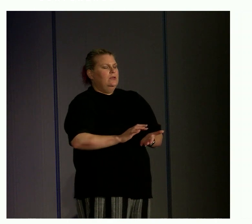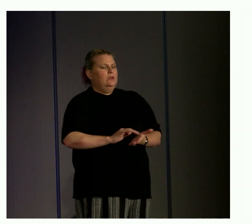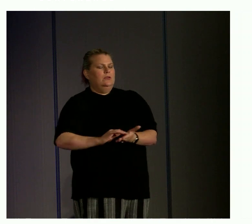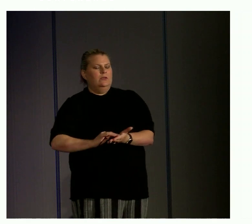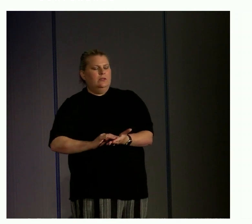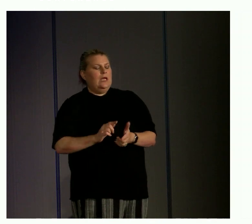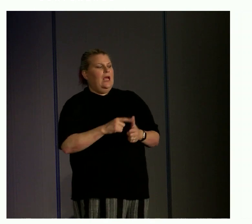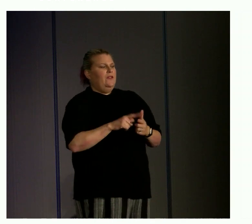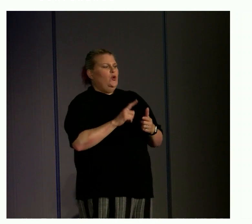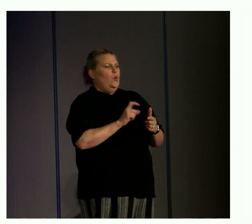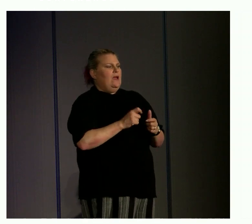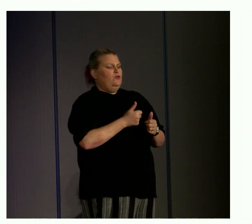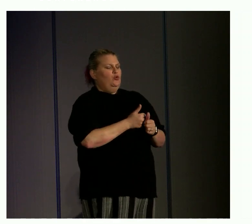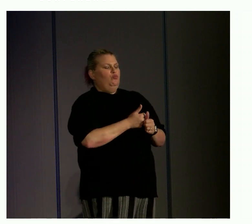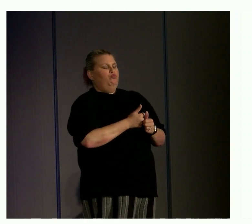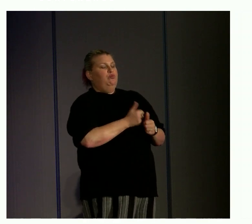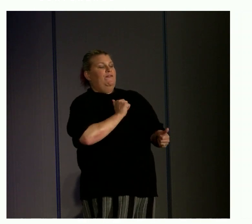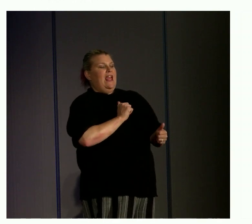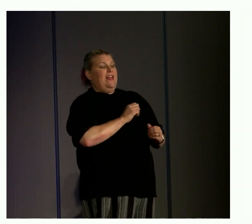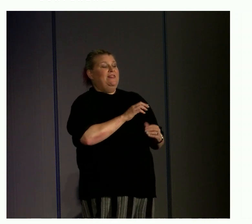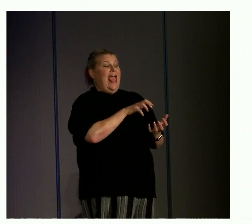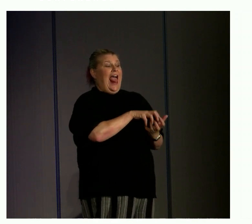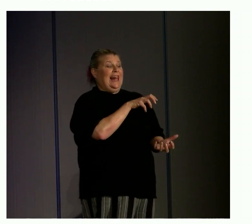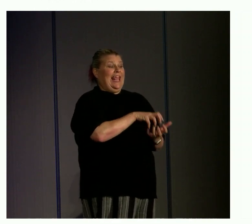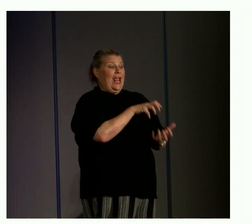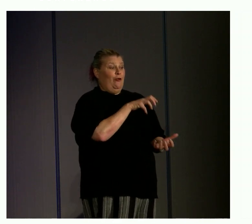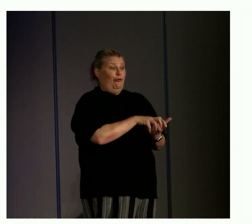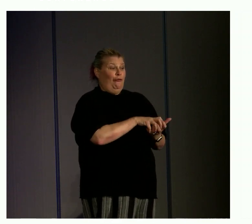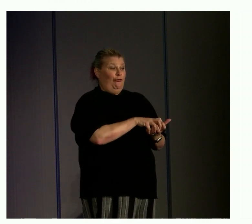to prevent the alligator from